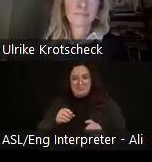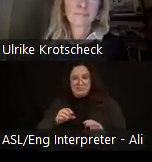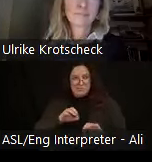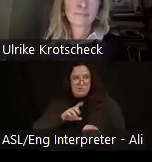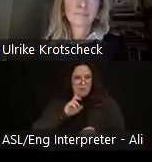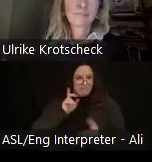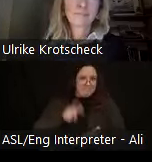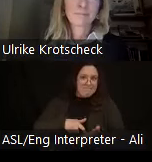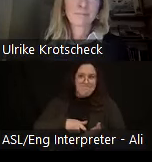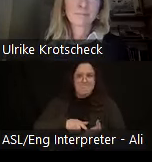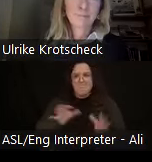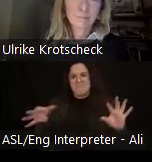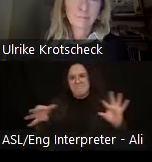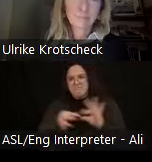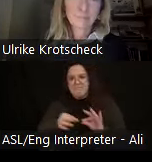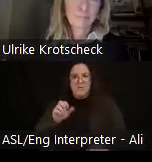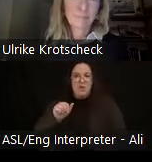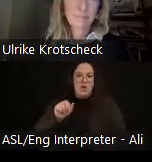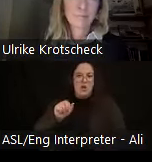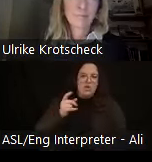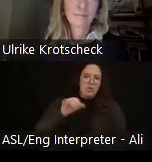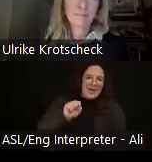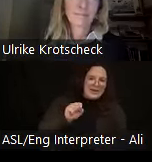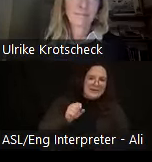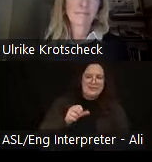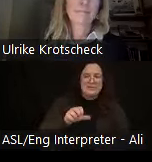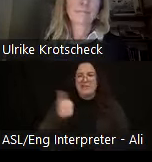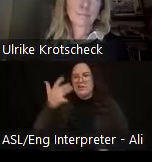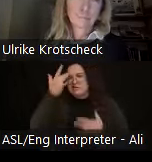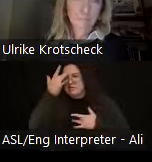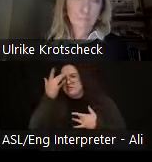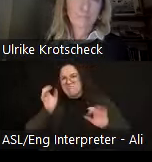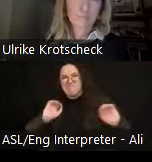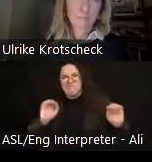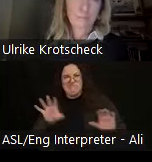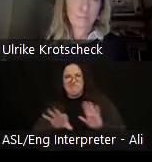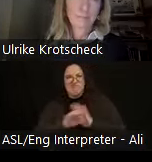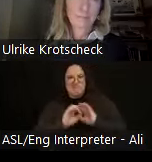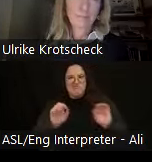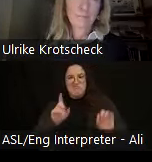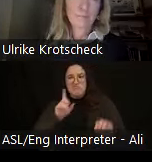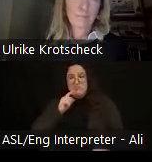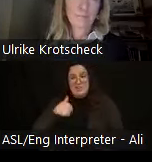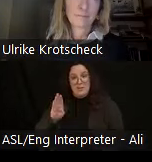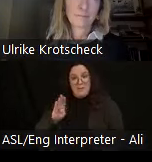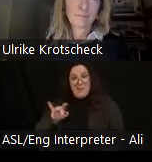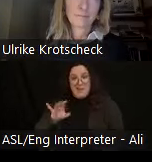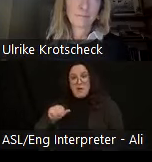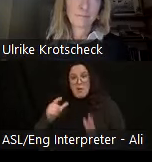tattoos connected to arthritis, other ailments. I'll tell you, as a bioarchaeologist, very few